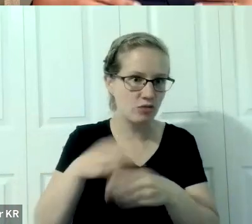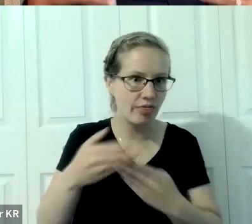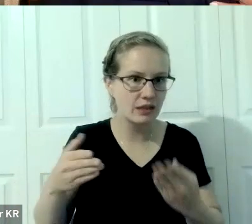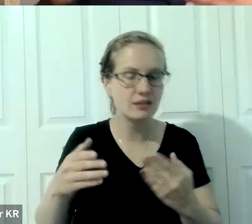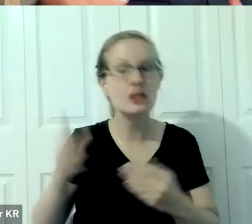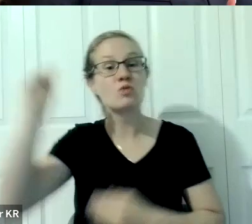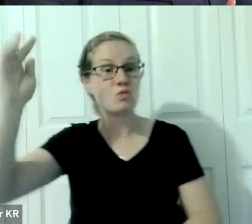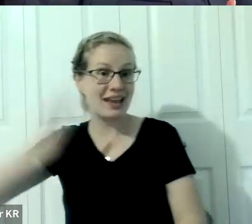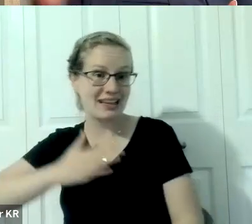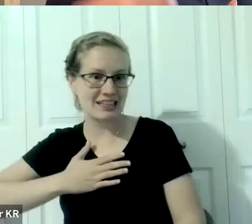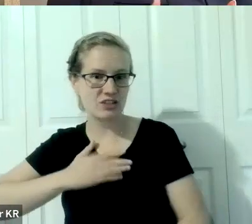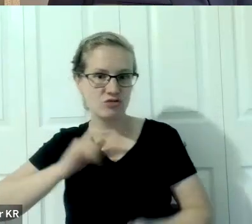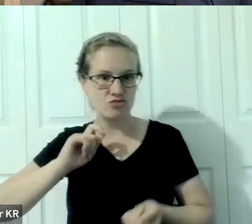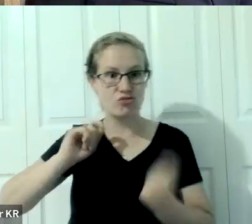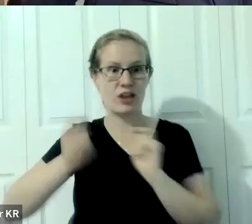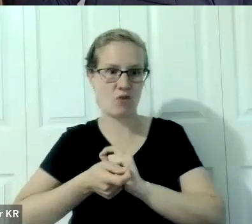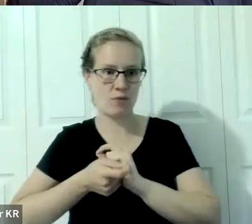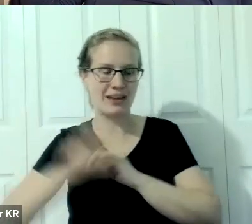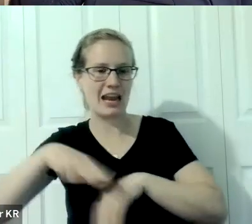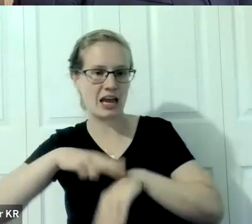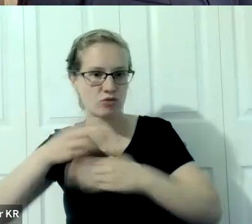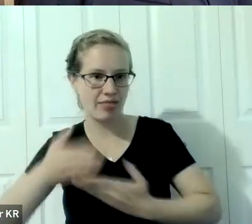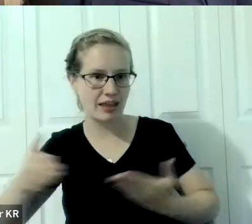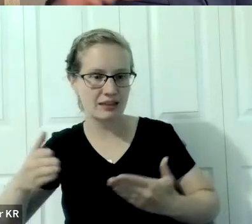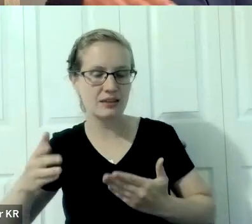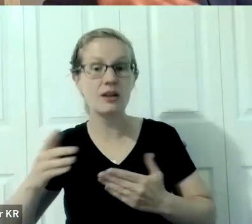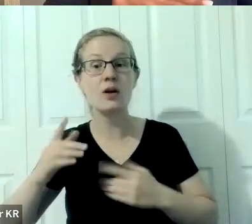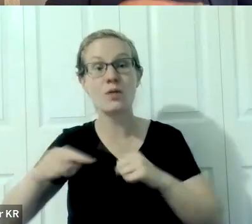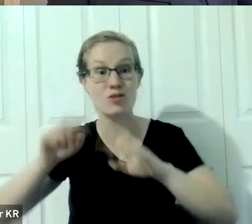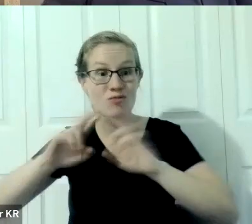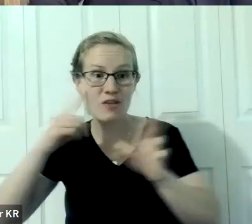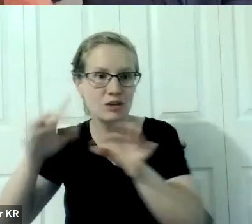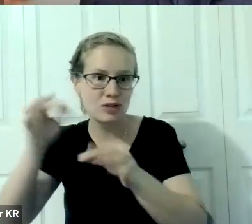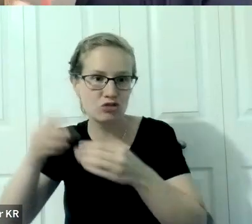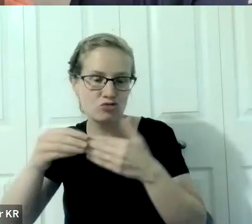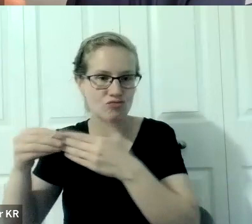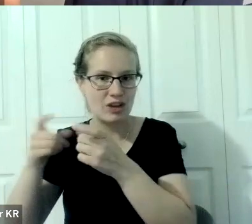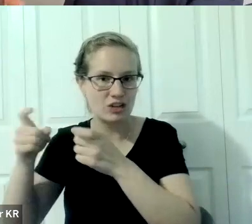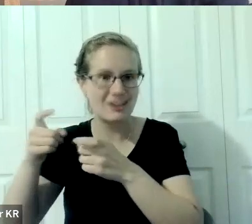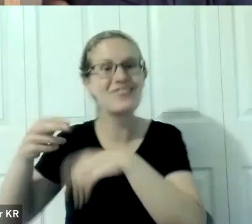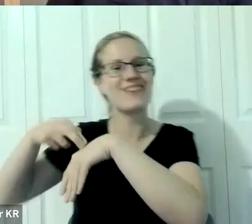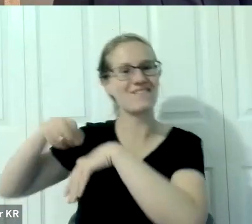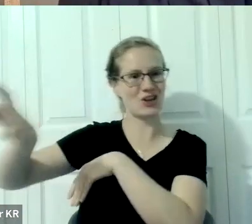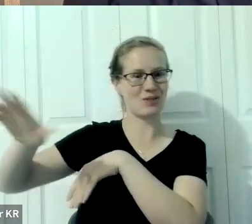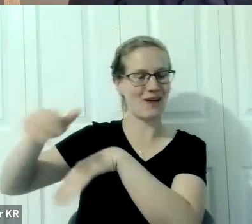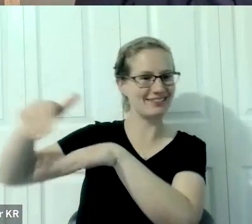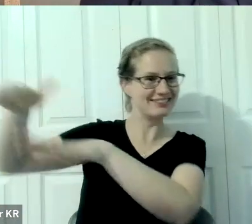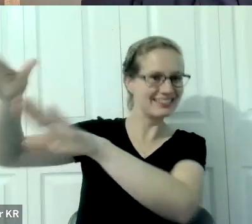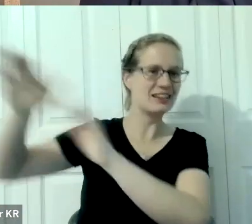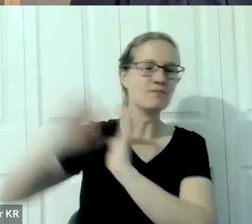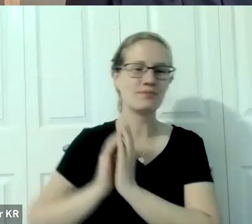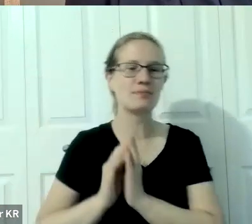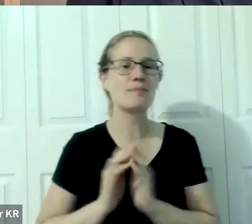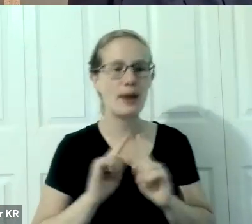grace transforms the natural. And then at that point, when they're ready for spiritual direction, then I just refer them on.